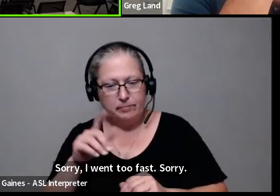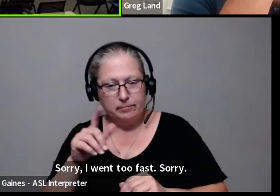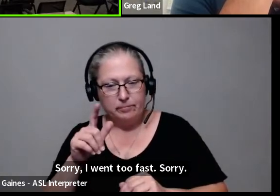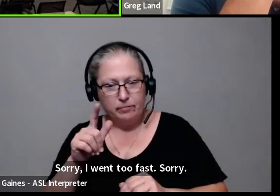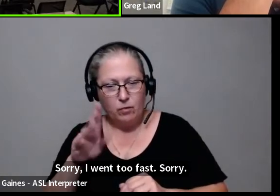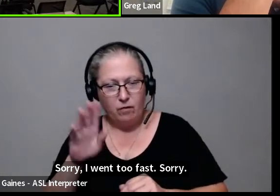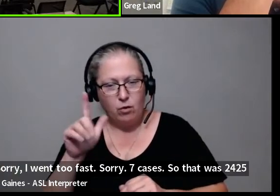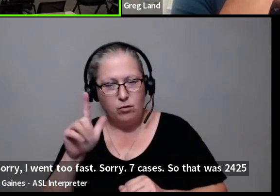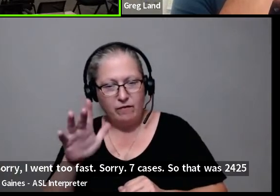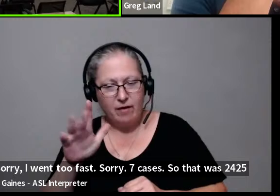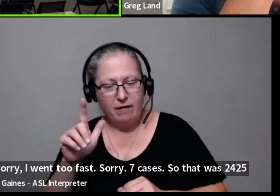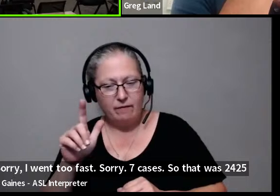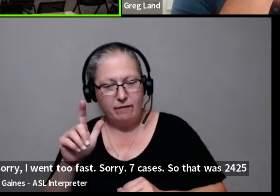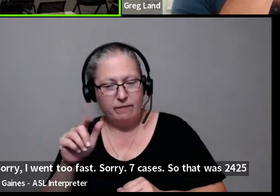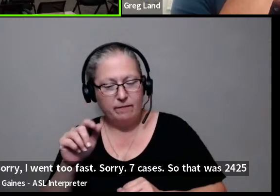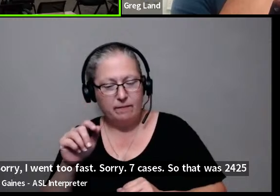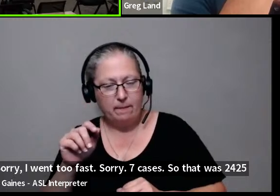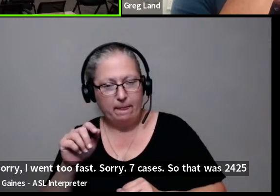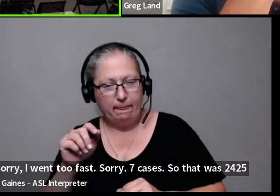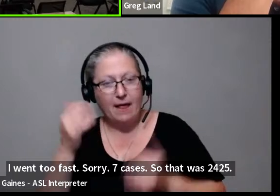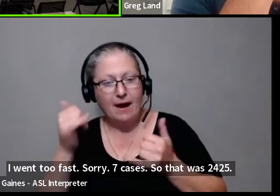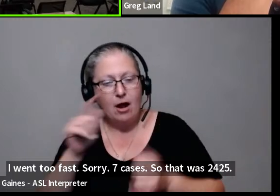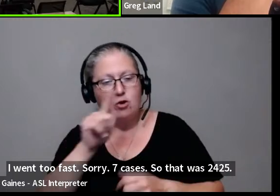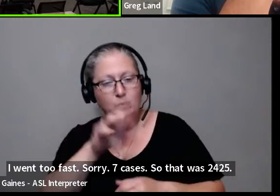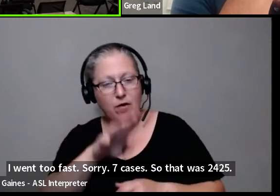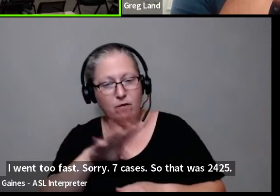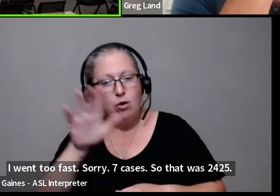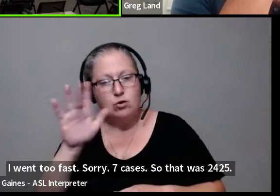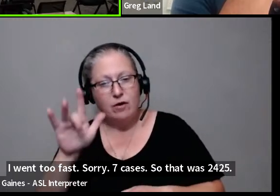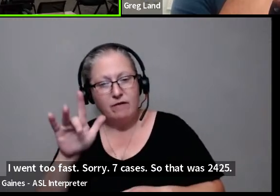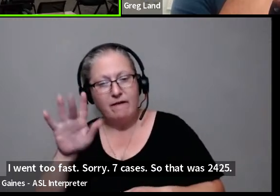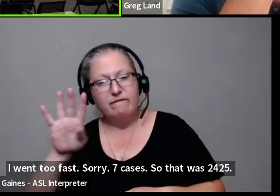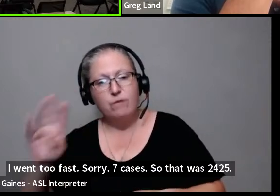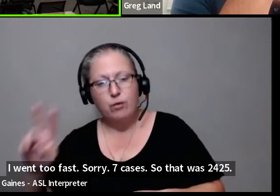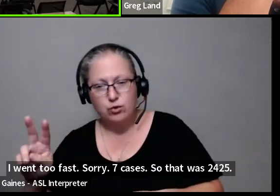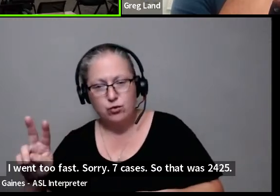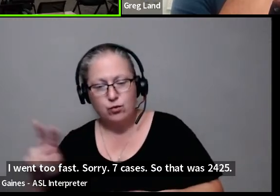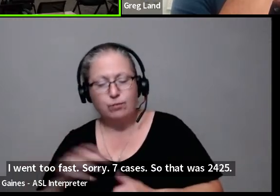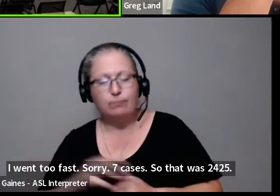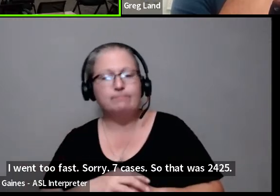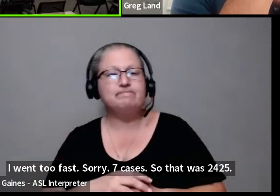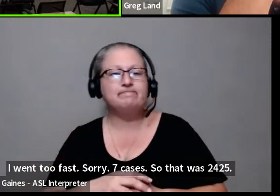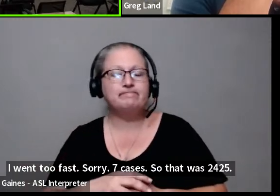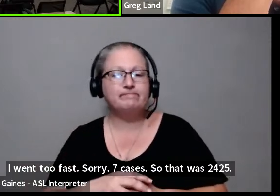24, 25, 42. Yes. Now we'll go on to 24, 25, 42.